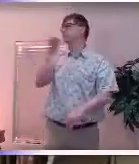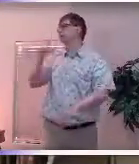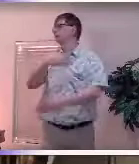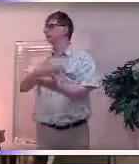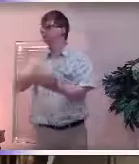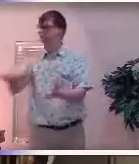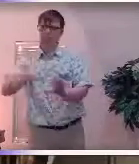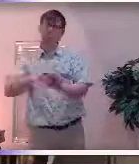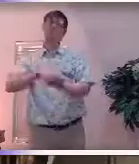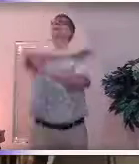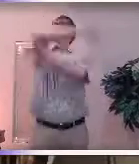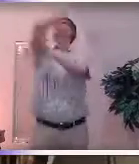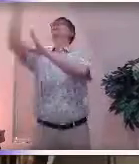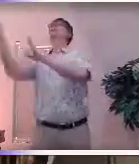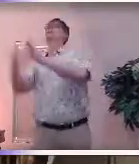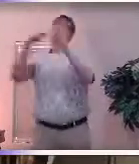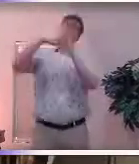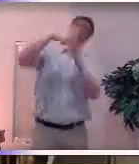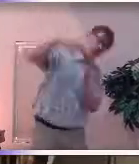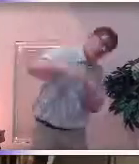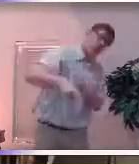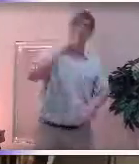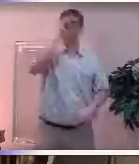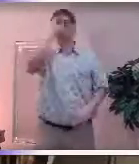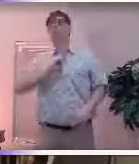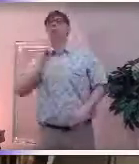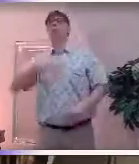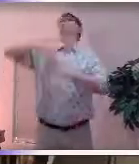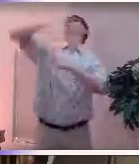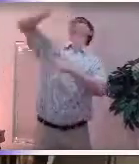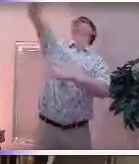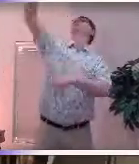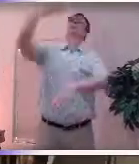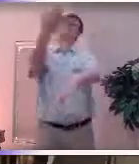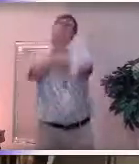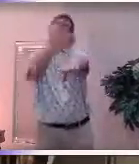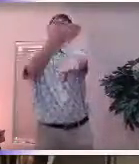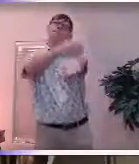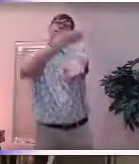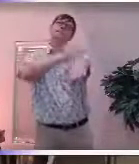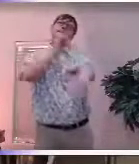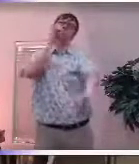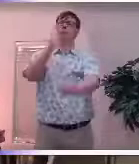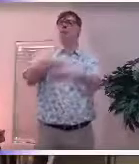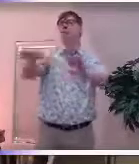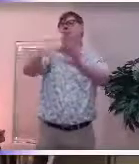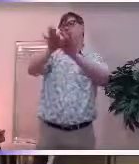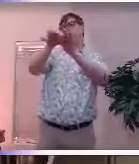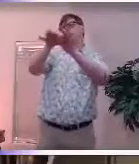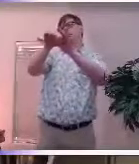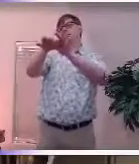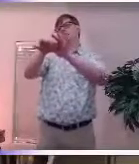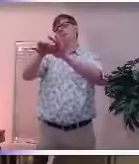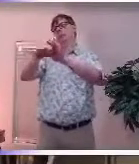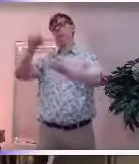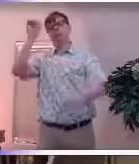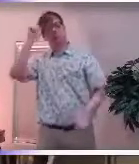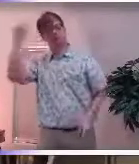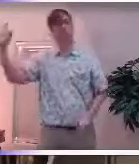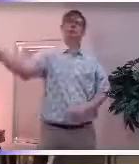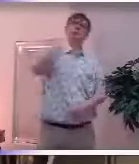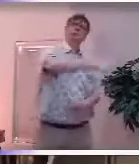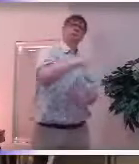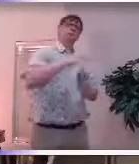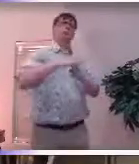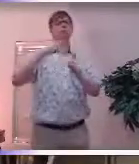Something entirely new. So they really are more of a process than a thing. And it's important for us to